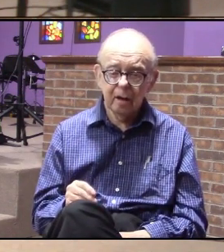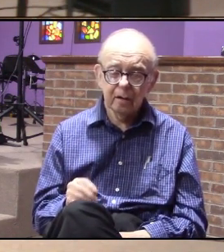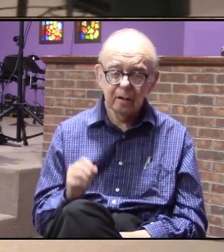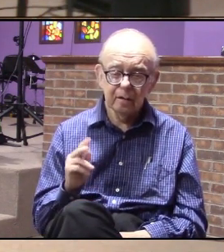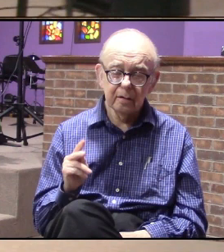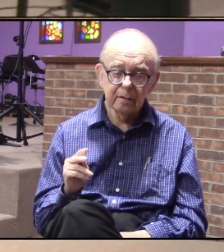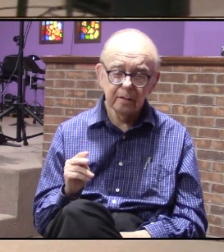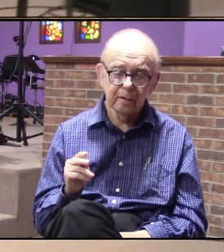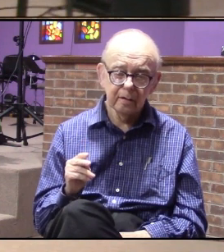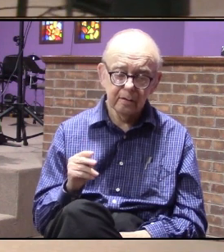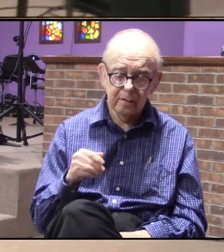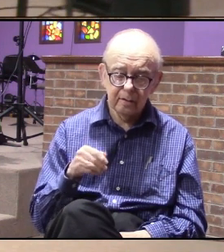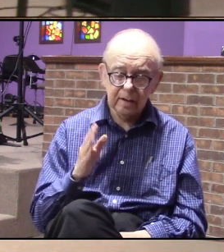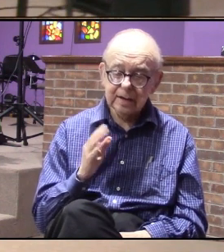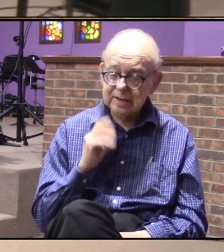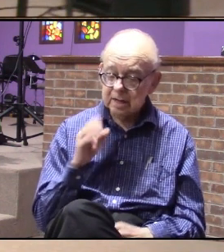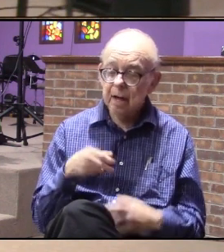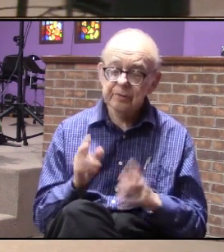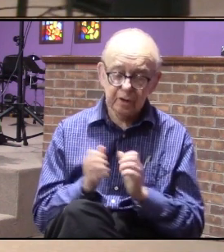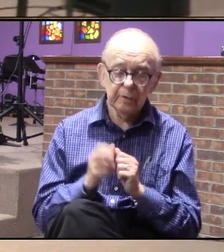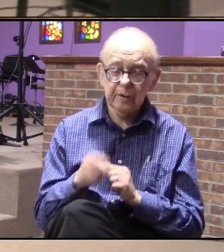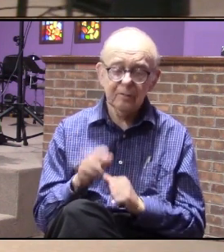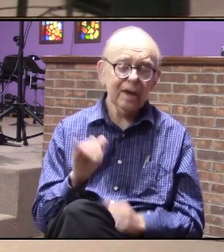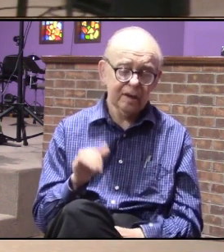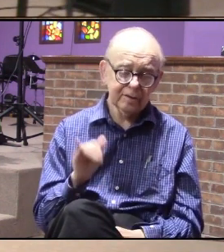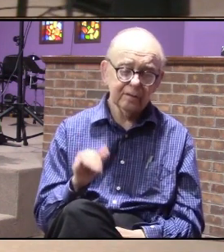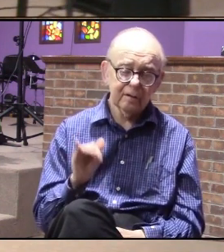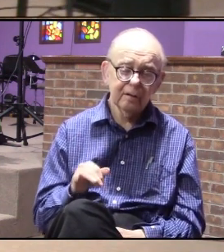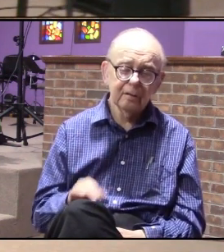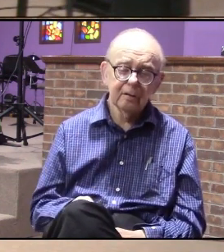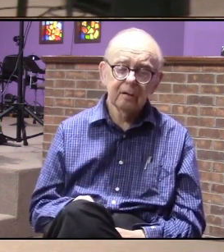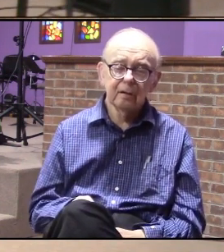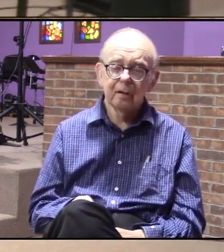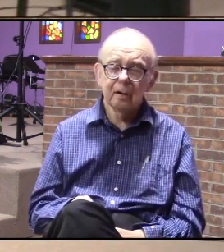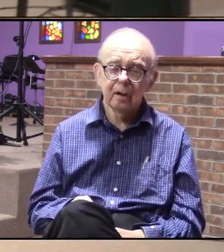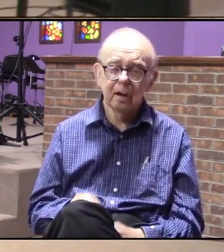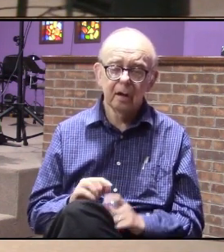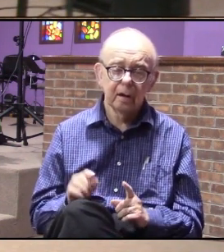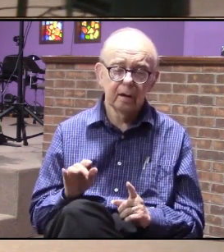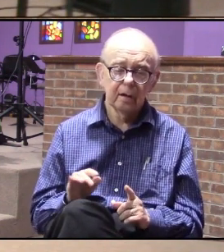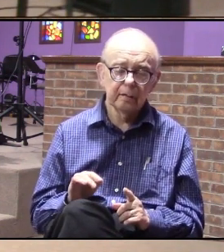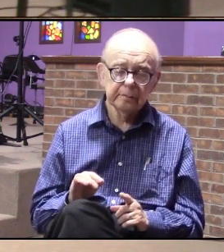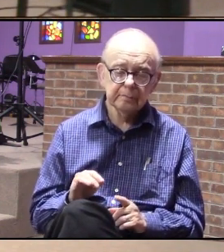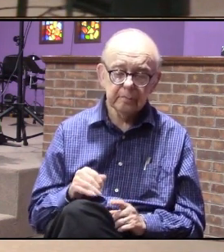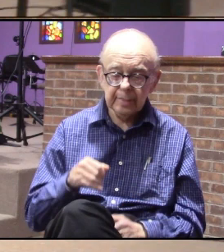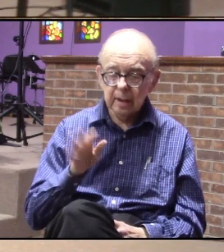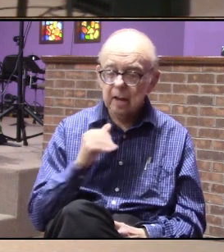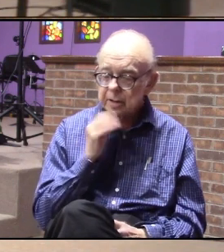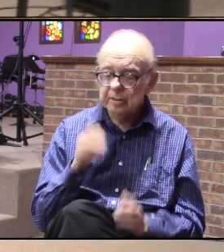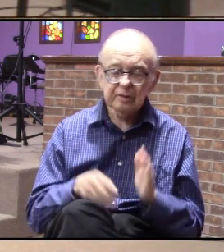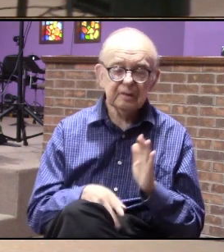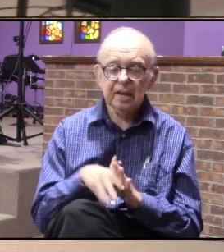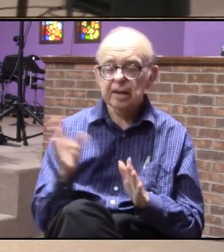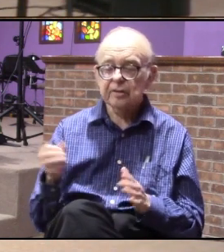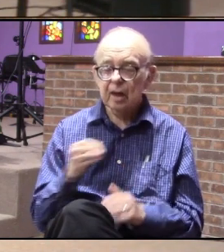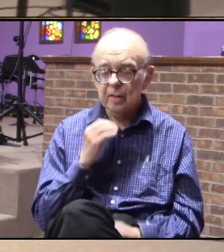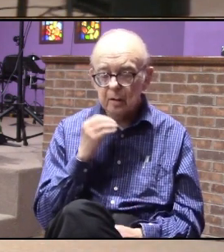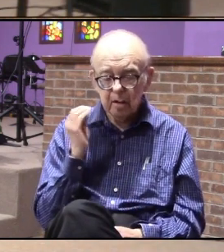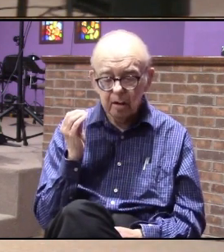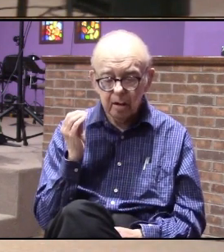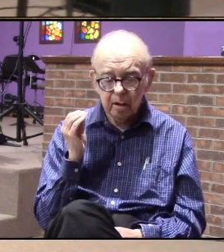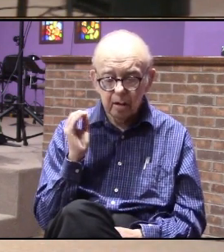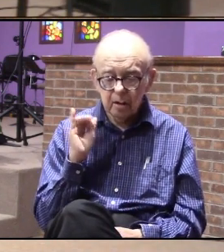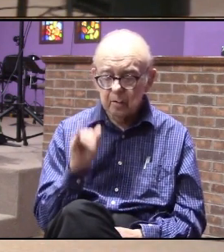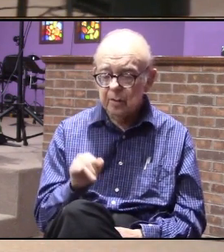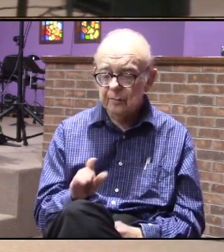Okay? Does he get upset? Yes. But he doesn't kick us out. So we're in there for the